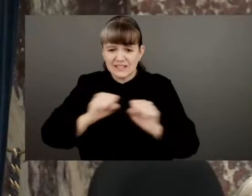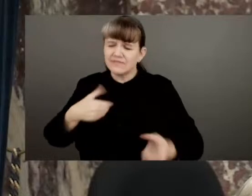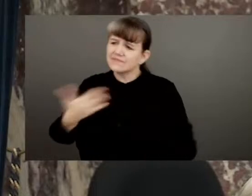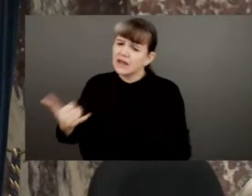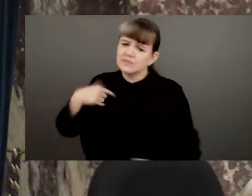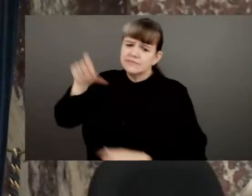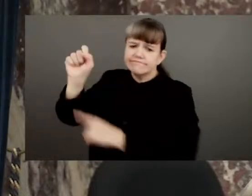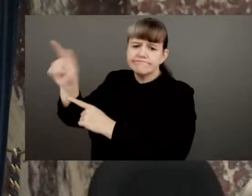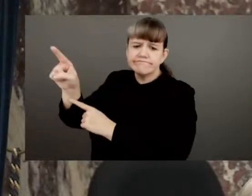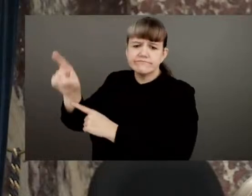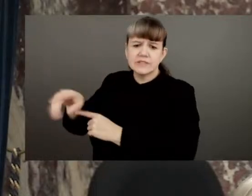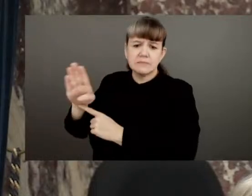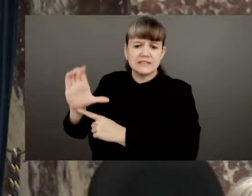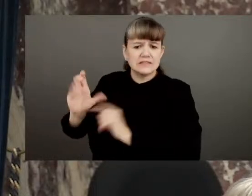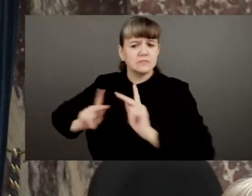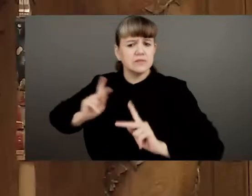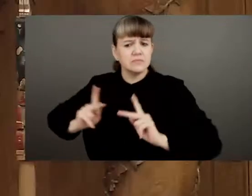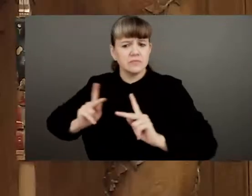the consequences?